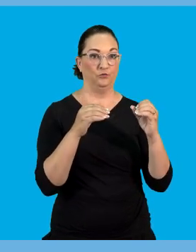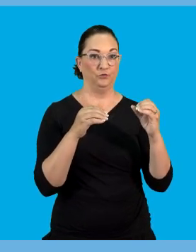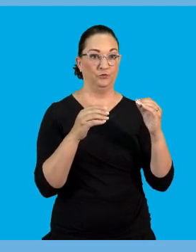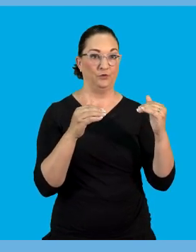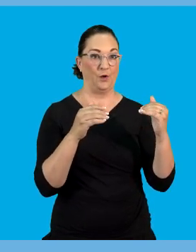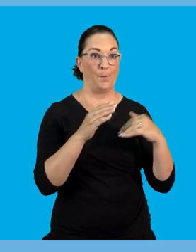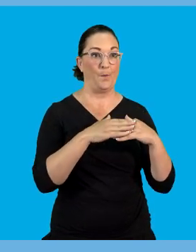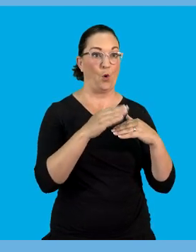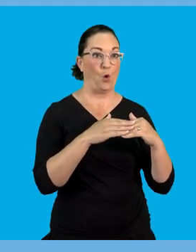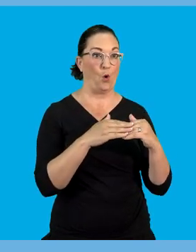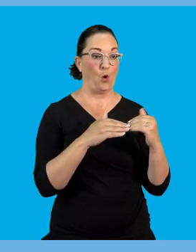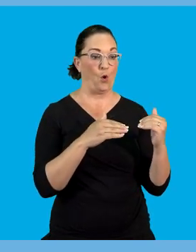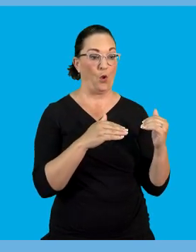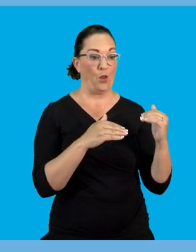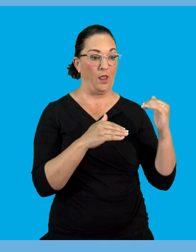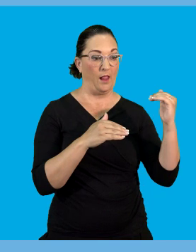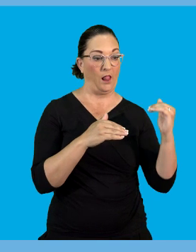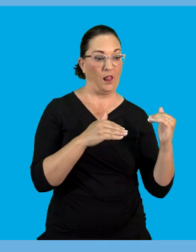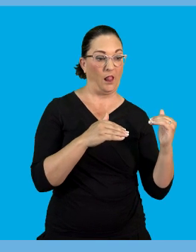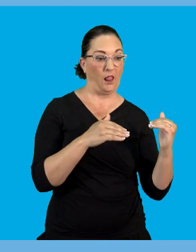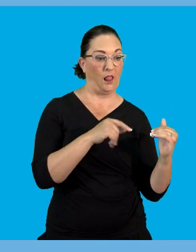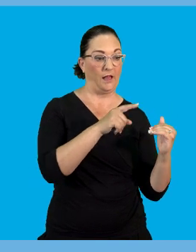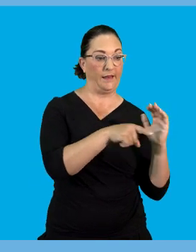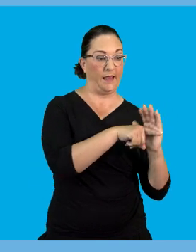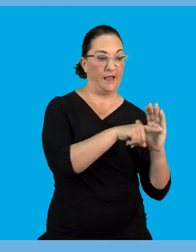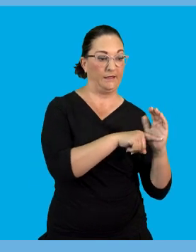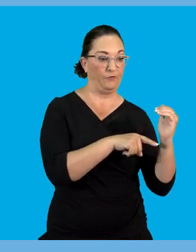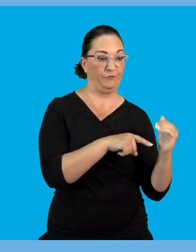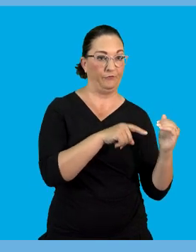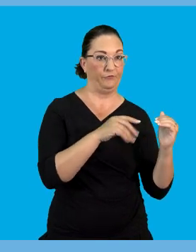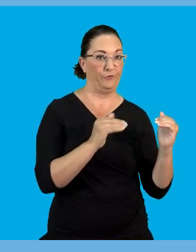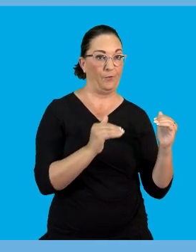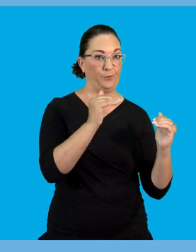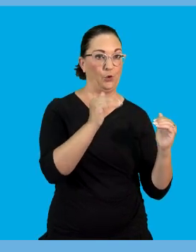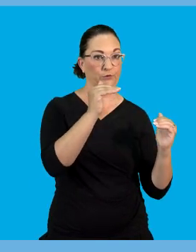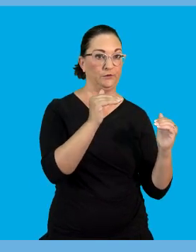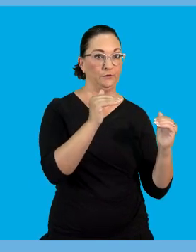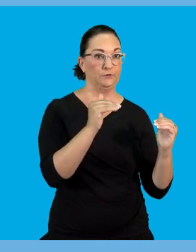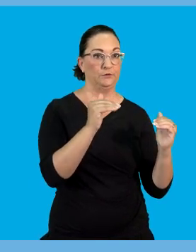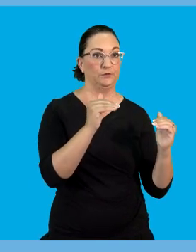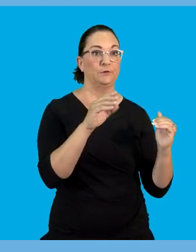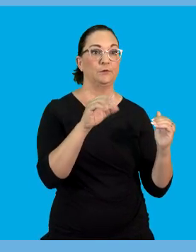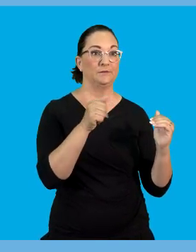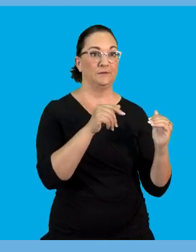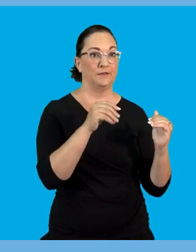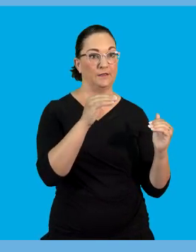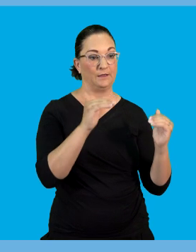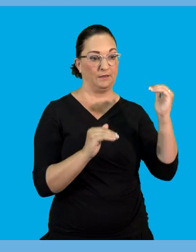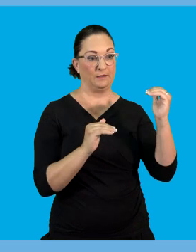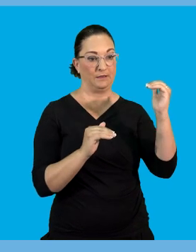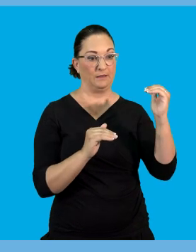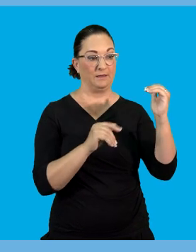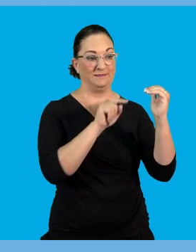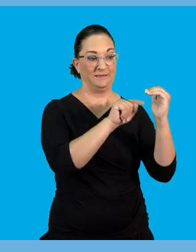charged atom gain electrons, that means there's going to be more electrons than the protons. And because of that, the